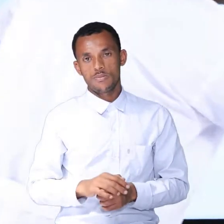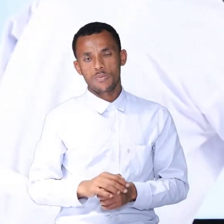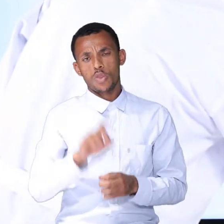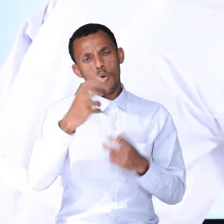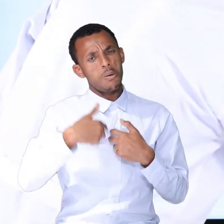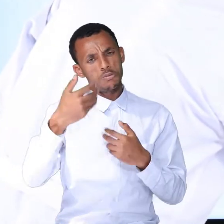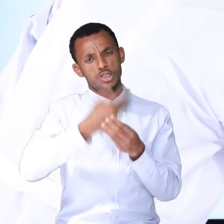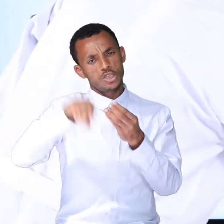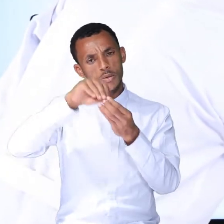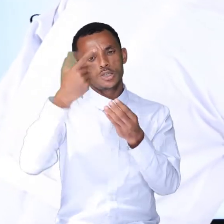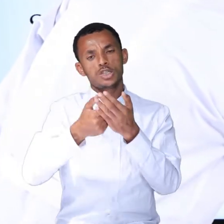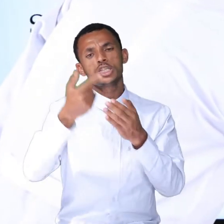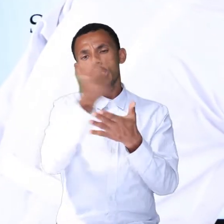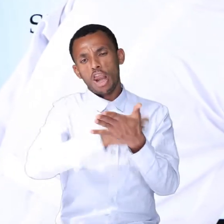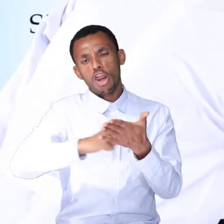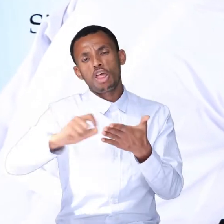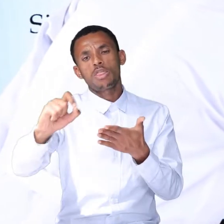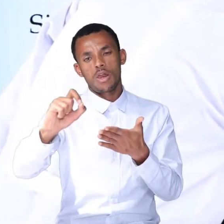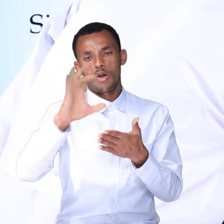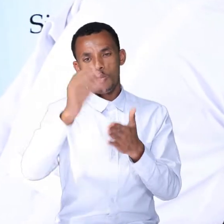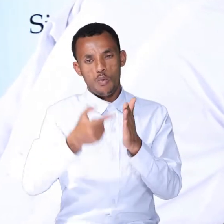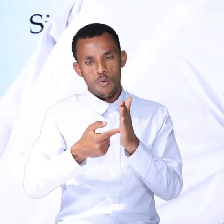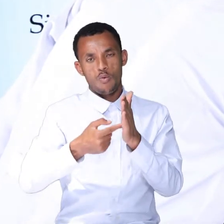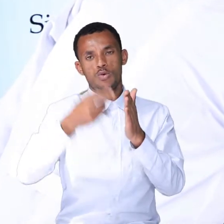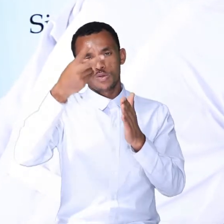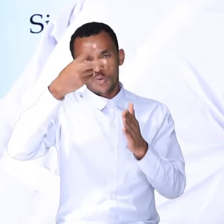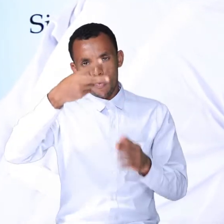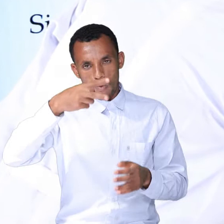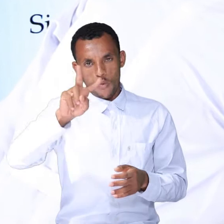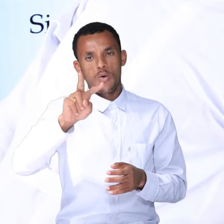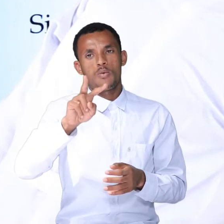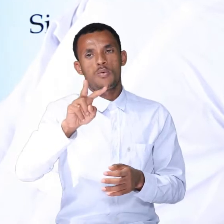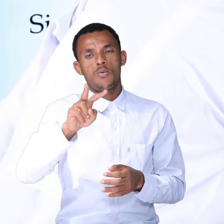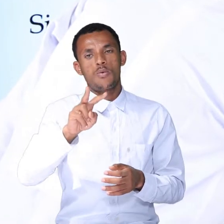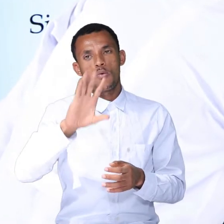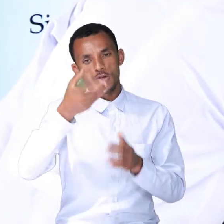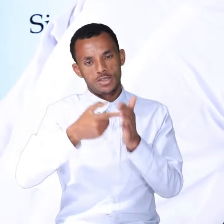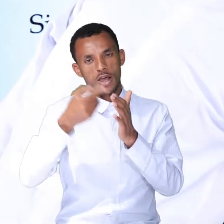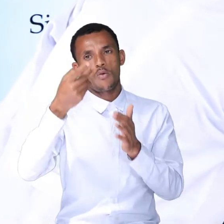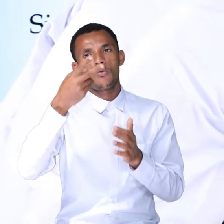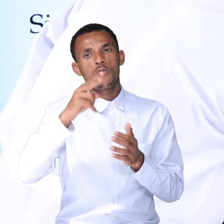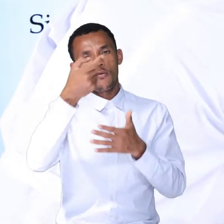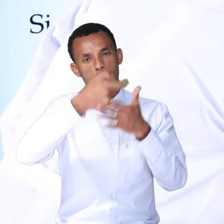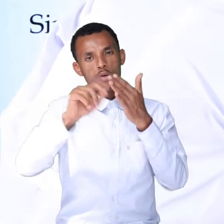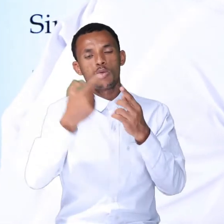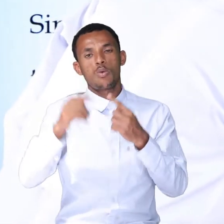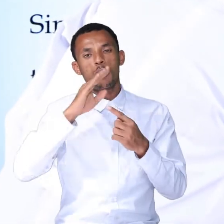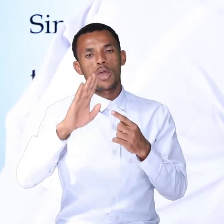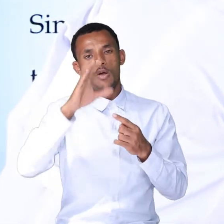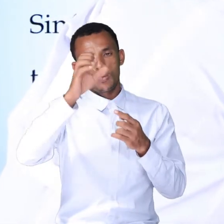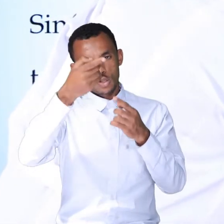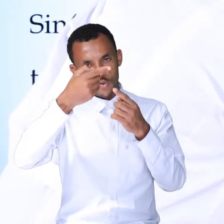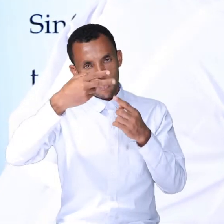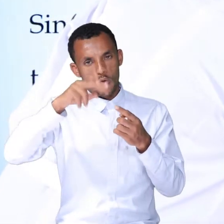We have the sum. This could be written as cos square of, you have cosine of, the value to be cos square